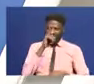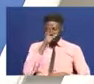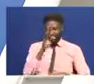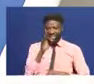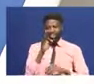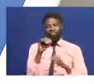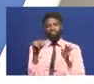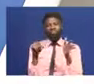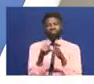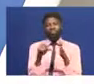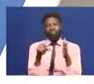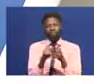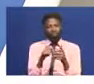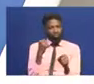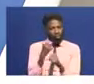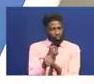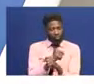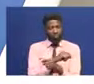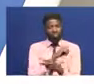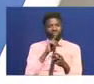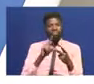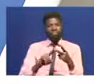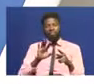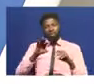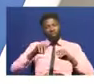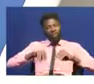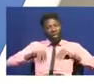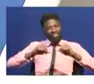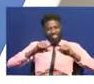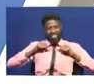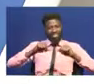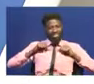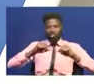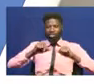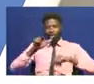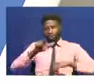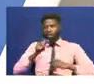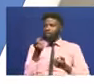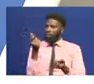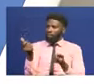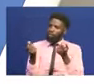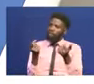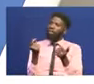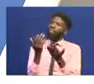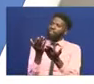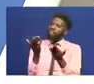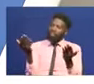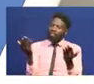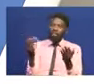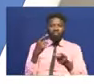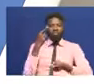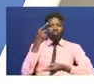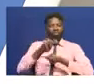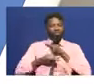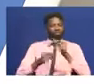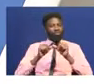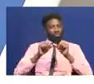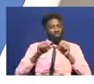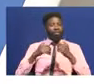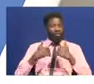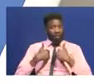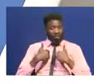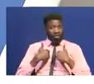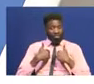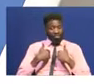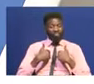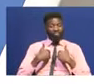right? Or people whose qualifications are not legitimate. And there are a few of those. I'm sure there are. It's a process that is going on. But save for